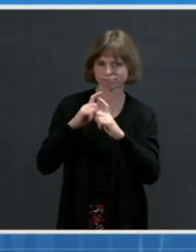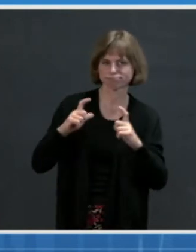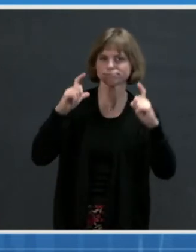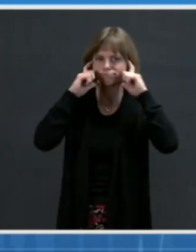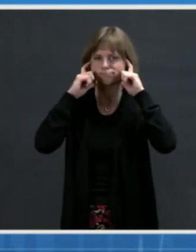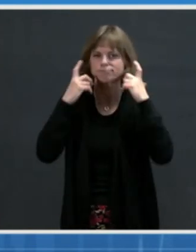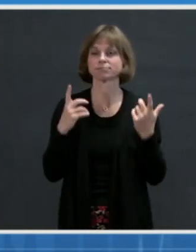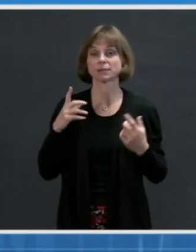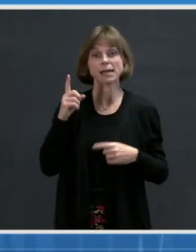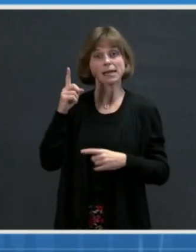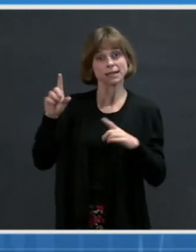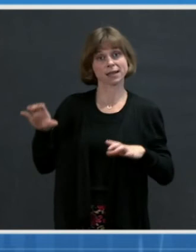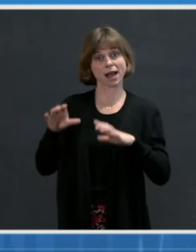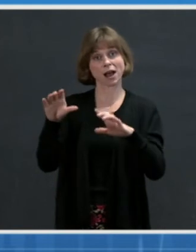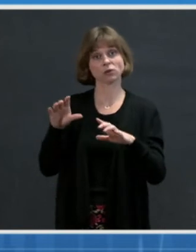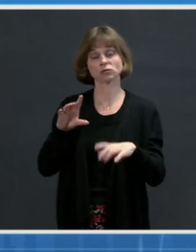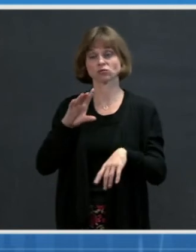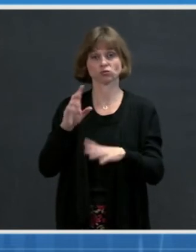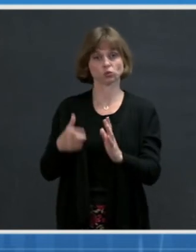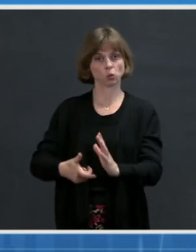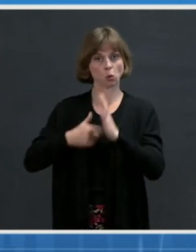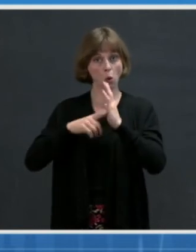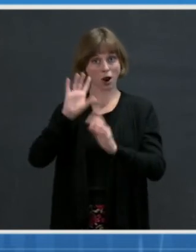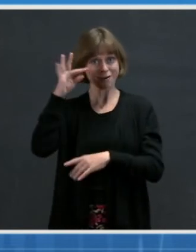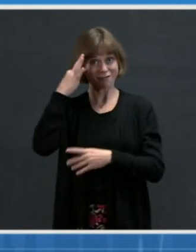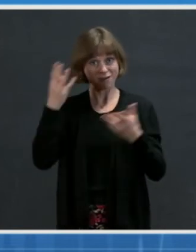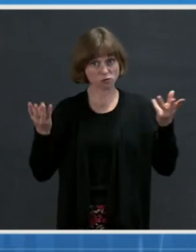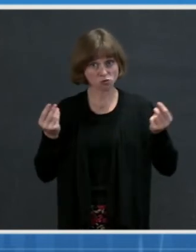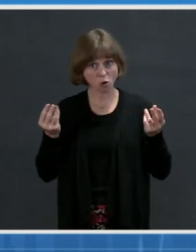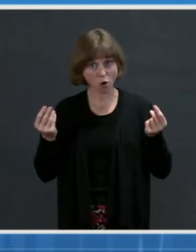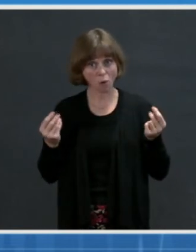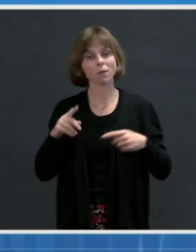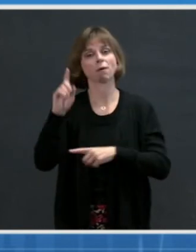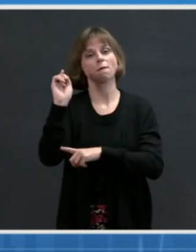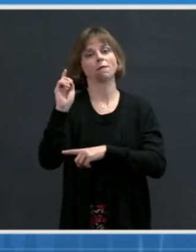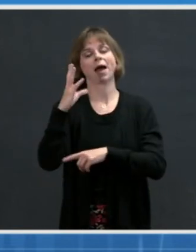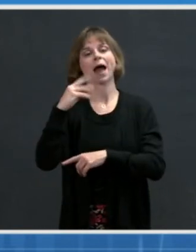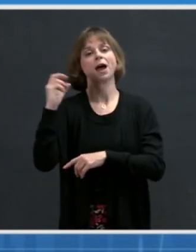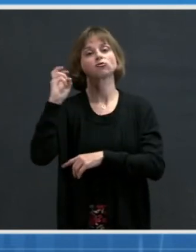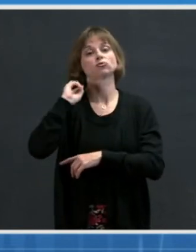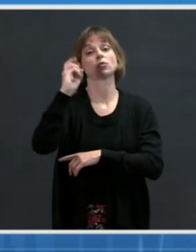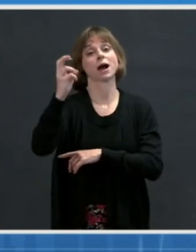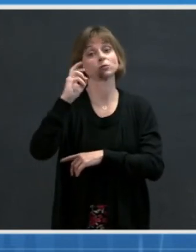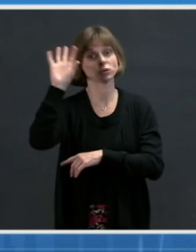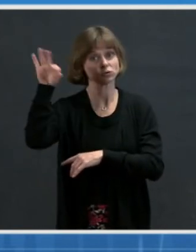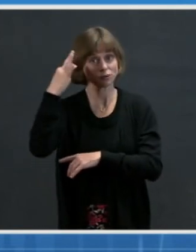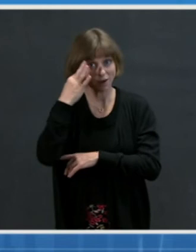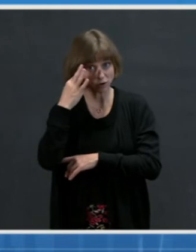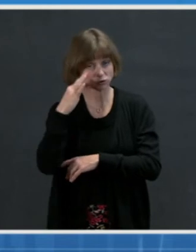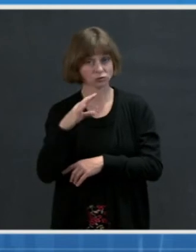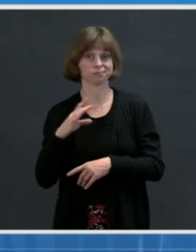masks in federal buildings, on federal lands, and on public transportation like planes, trains, and